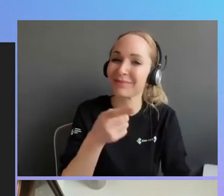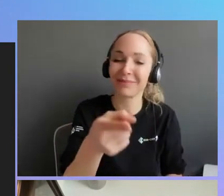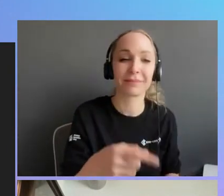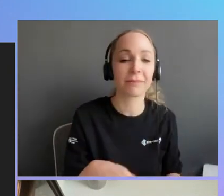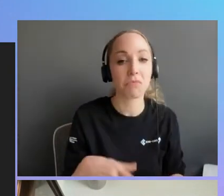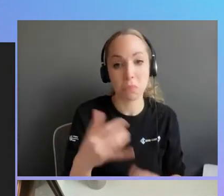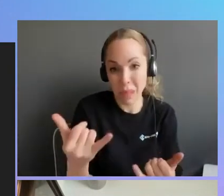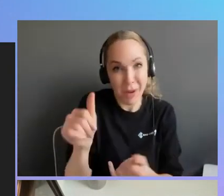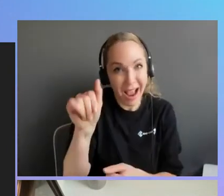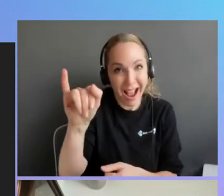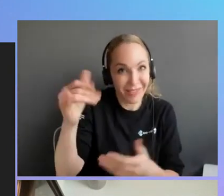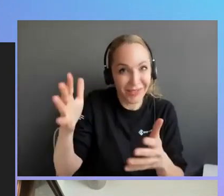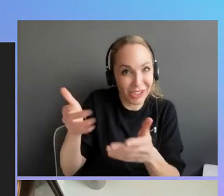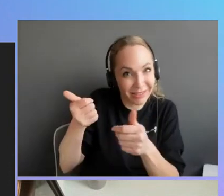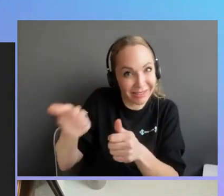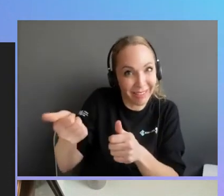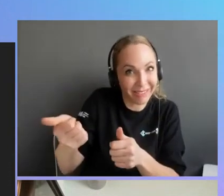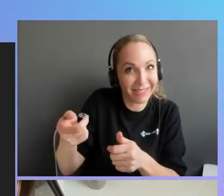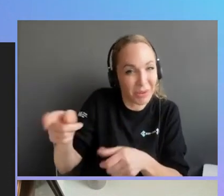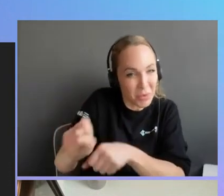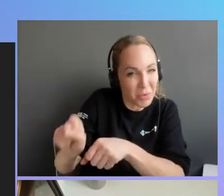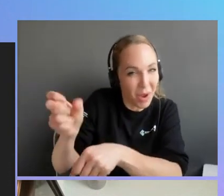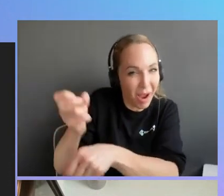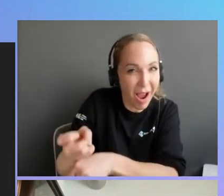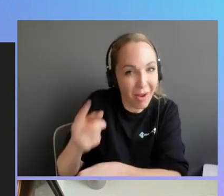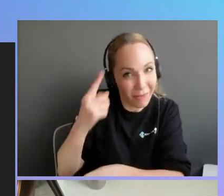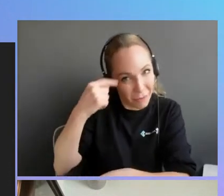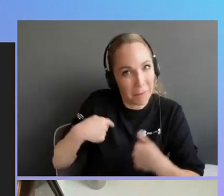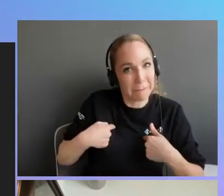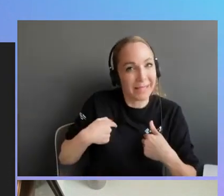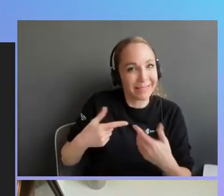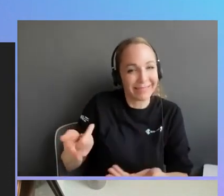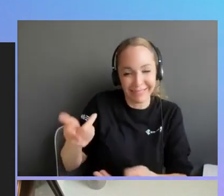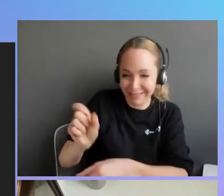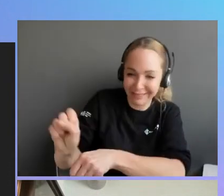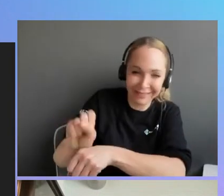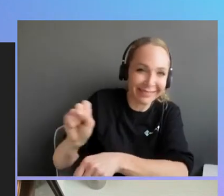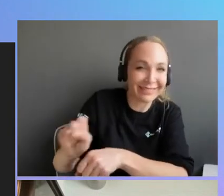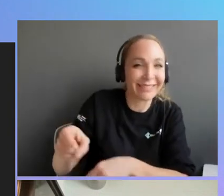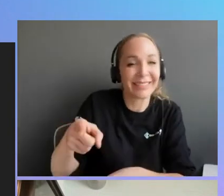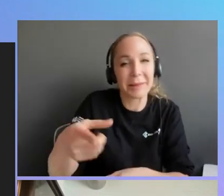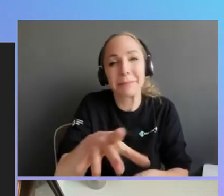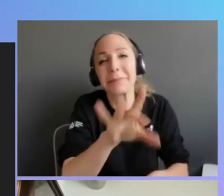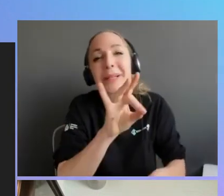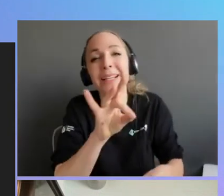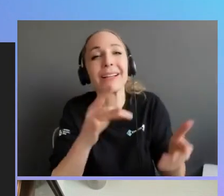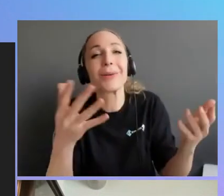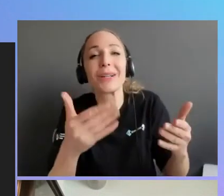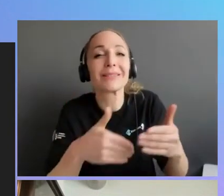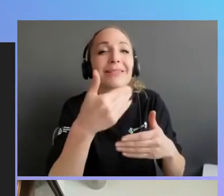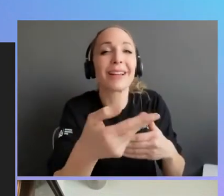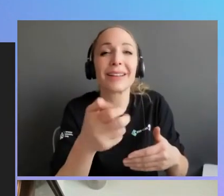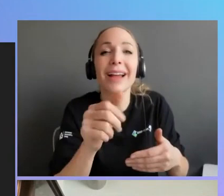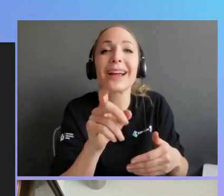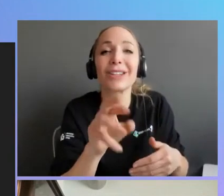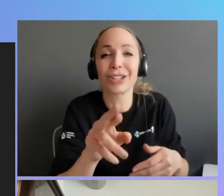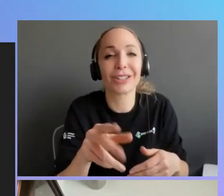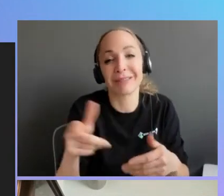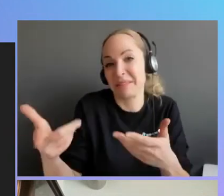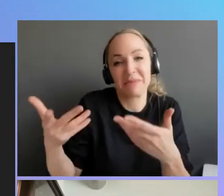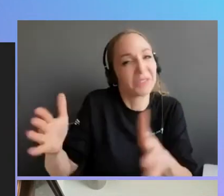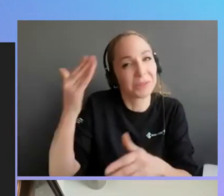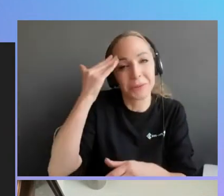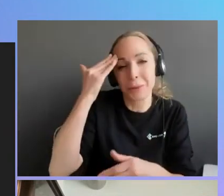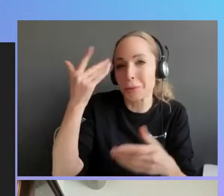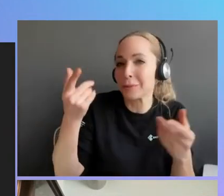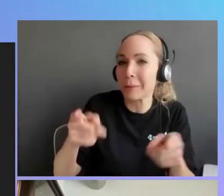it's going to actually do this the whole way. It pre-selected the next expected header. It knows what's going on now. It's gotten enough information. In fact, we'll see